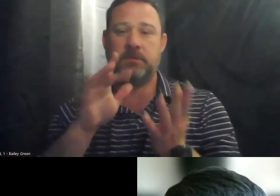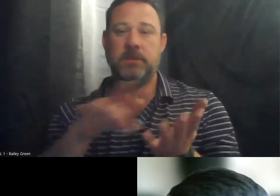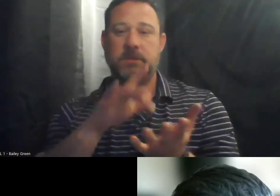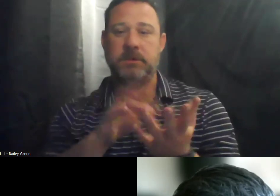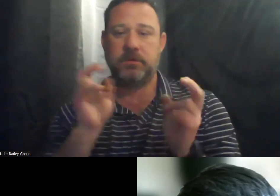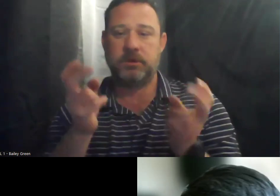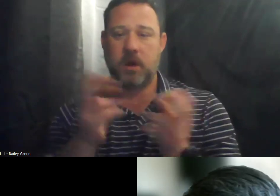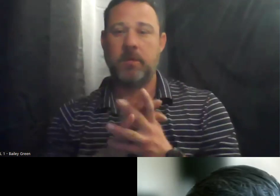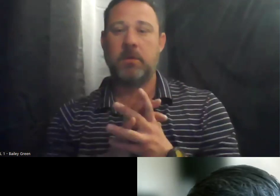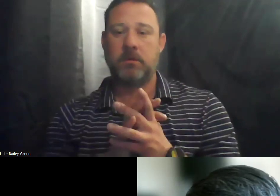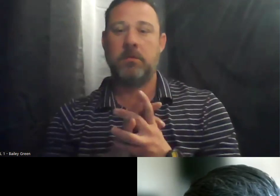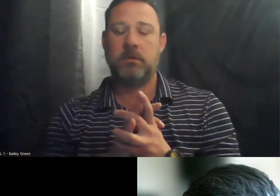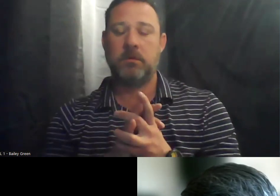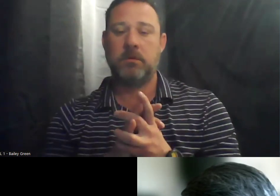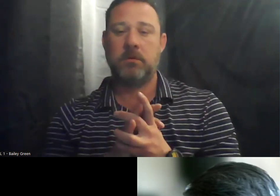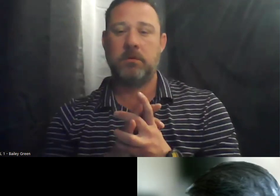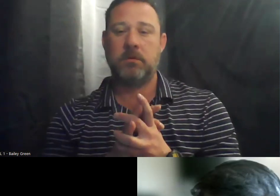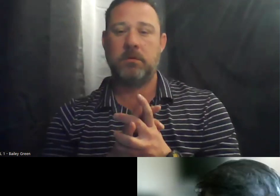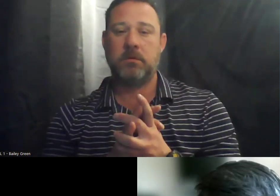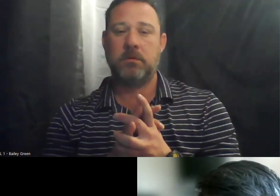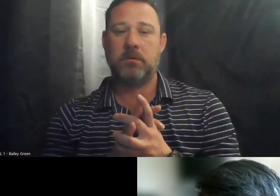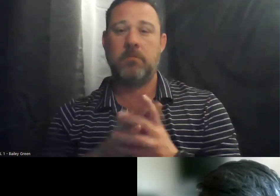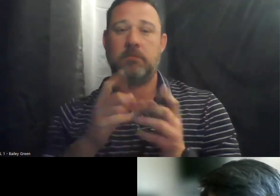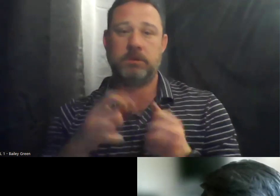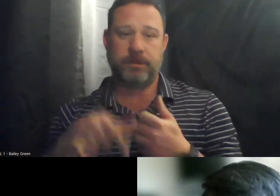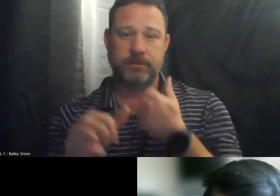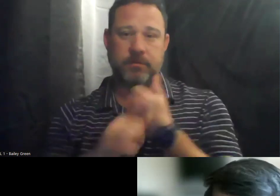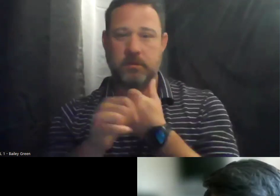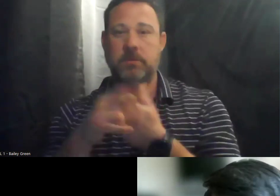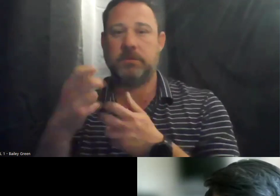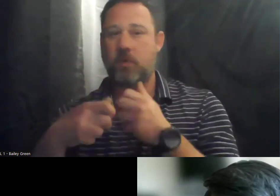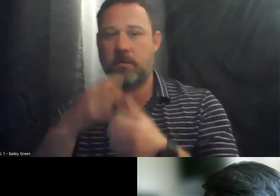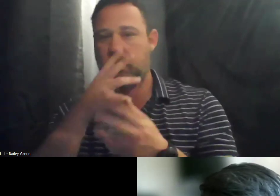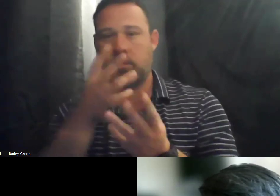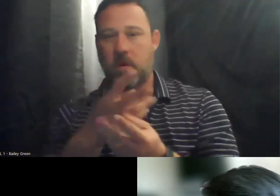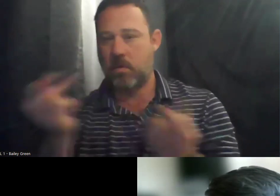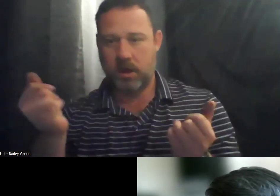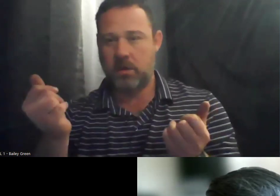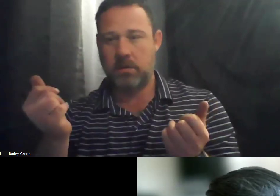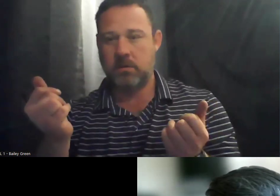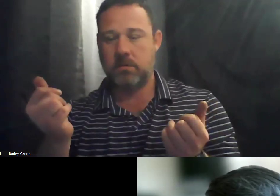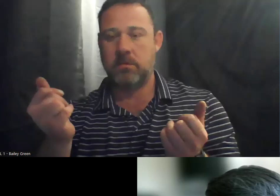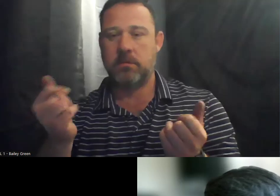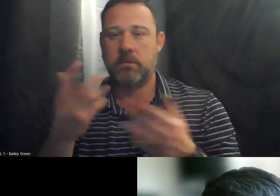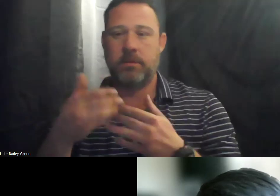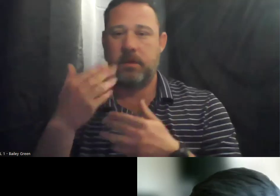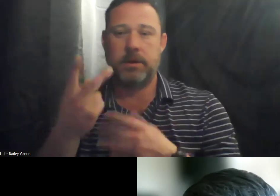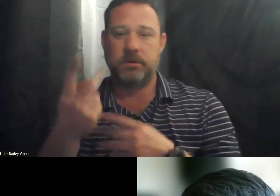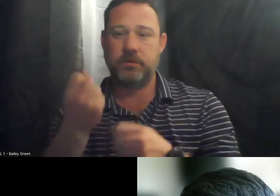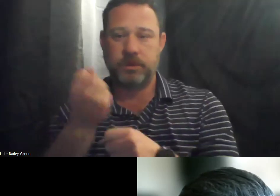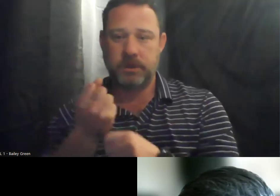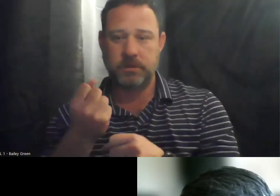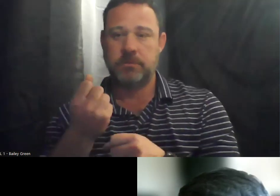topic because this threat, these problems are not going to go away in the next 2